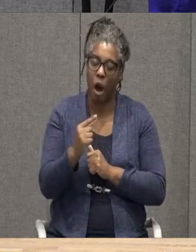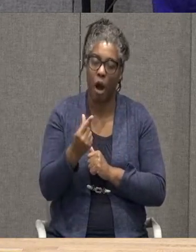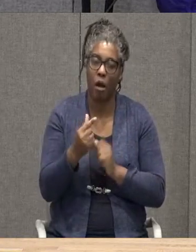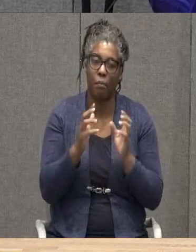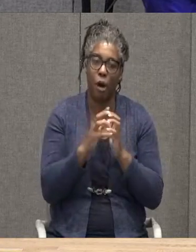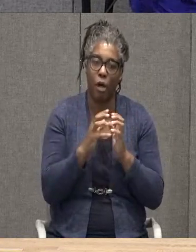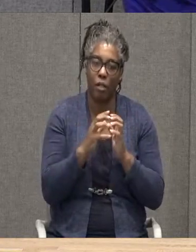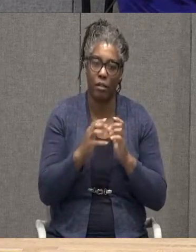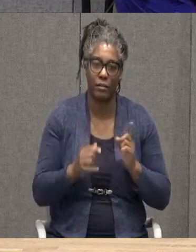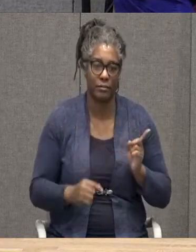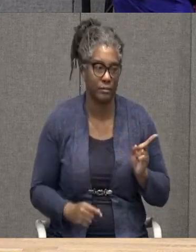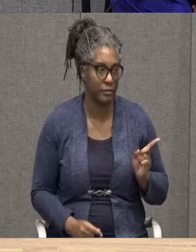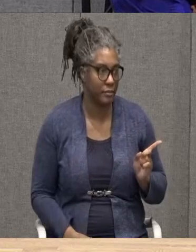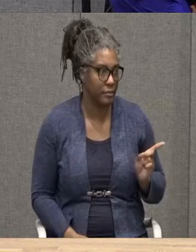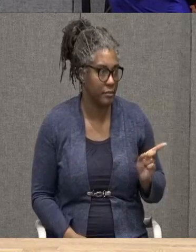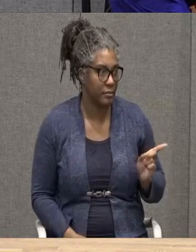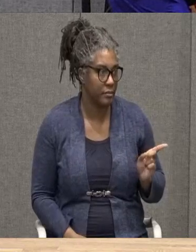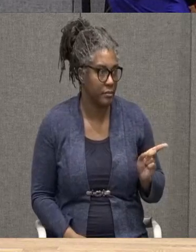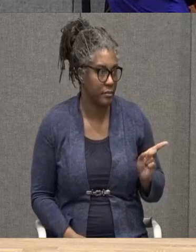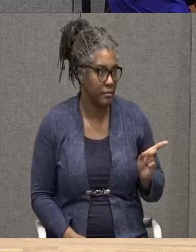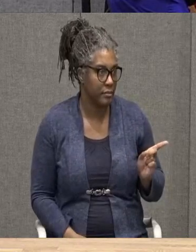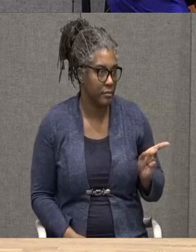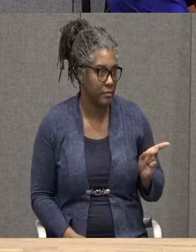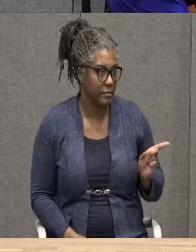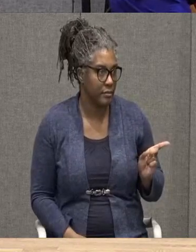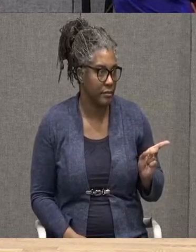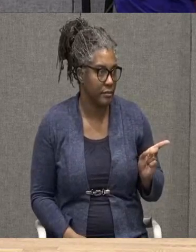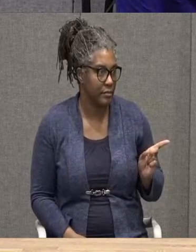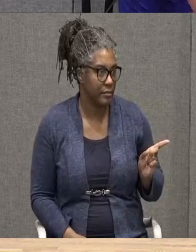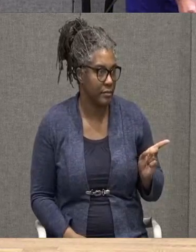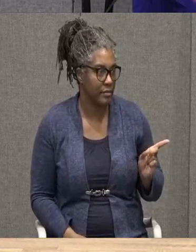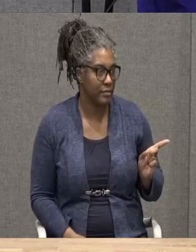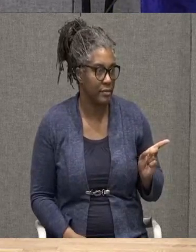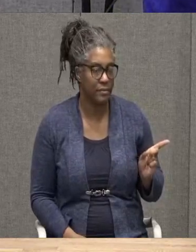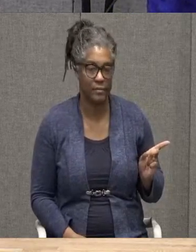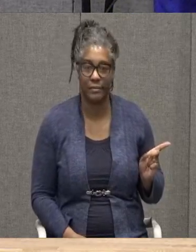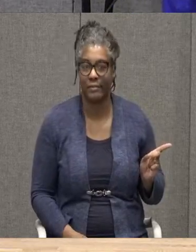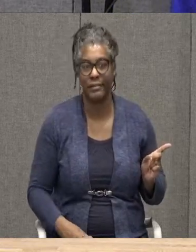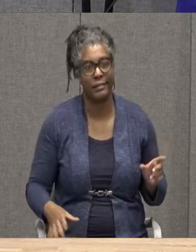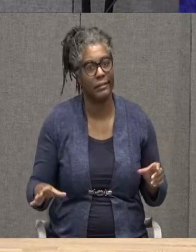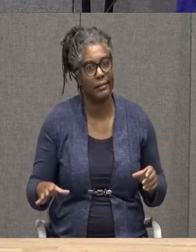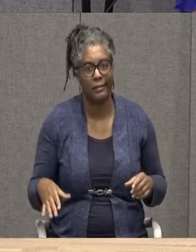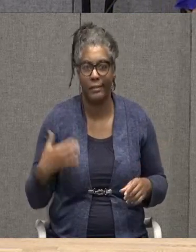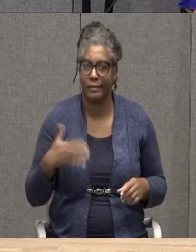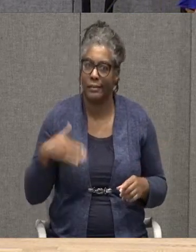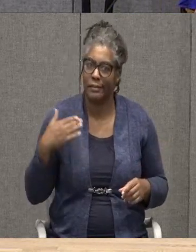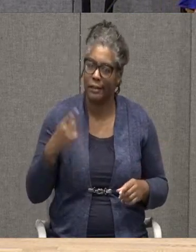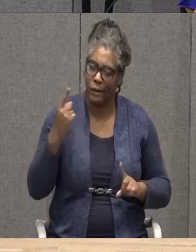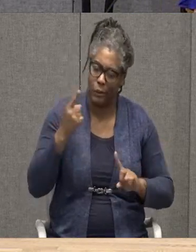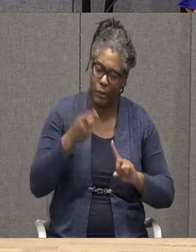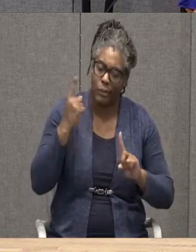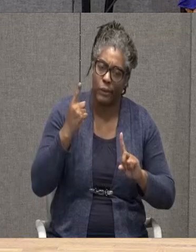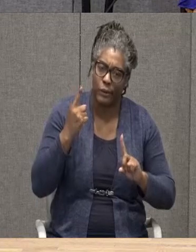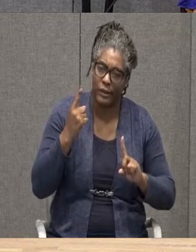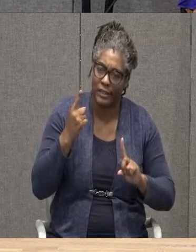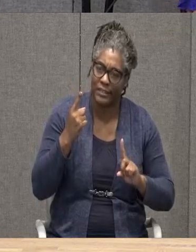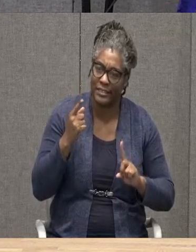All right, you ready? And go. Plate of war. Oh, 1 point, Mr.